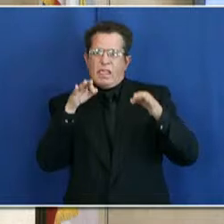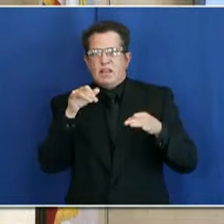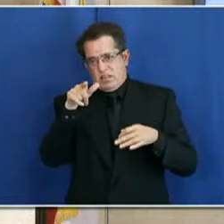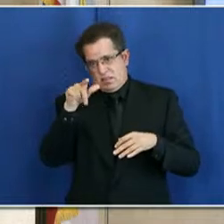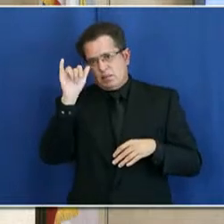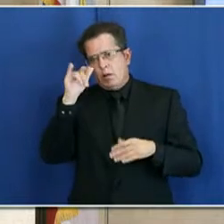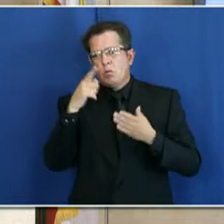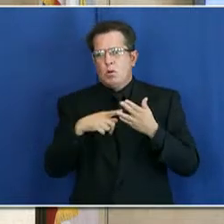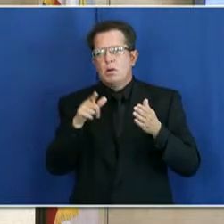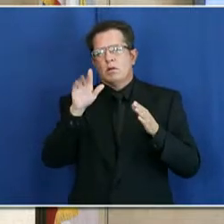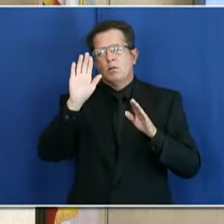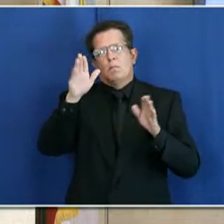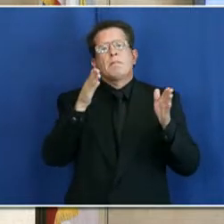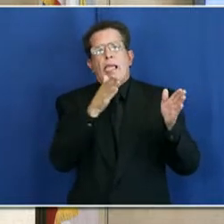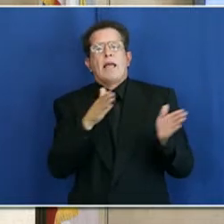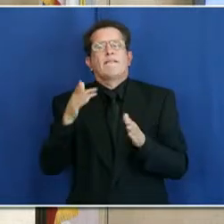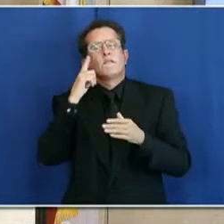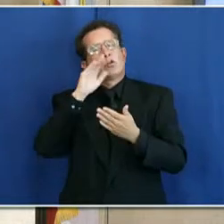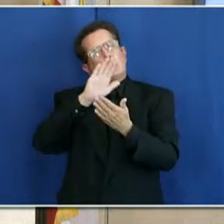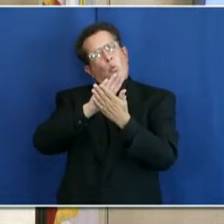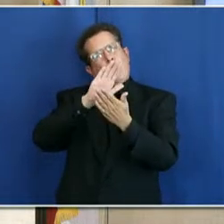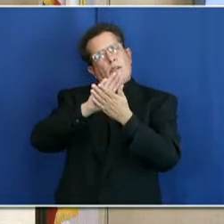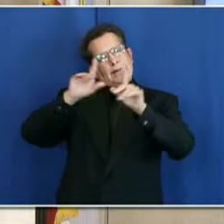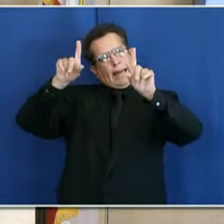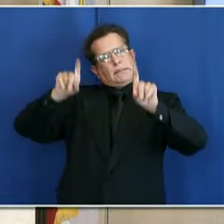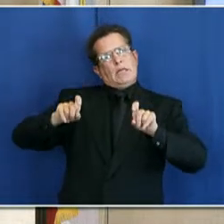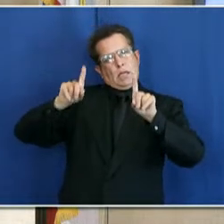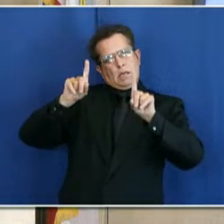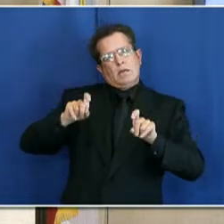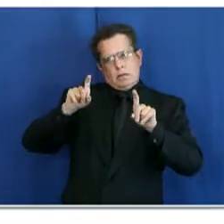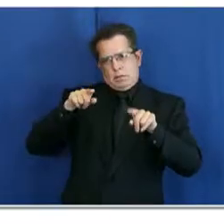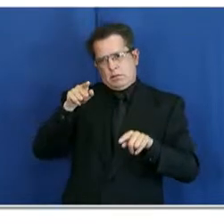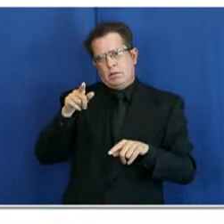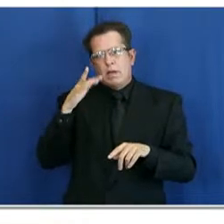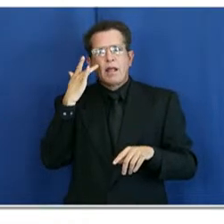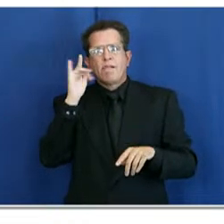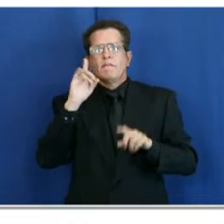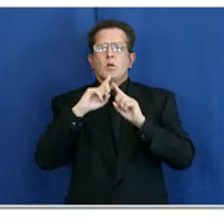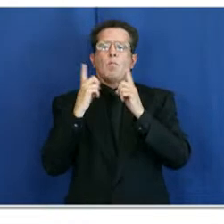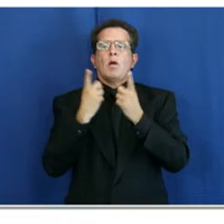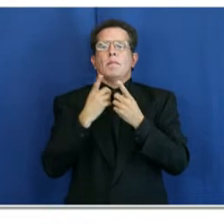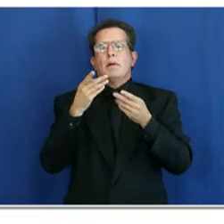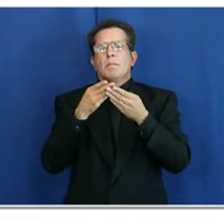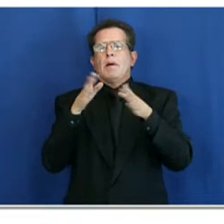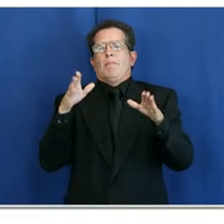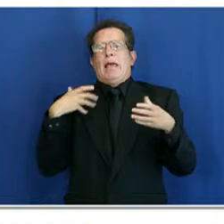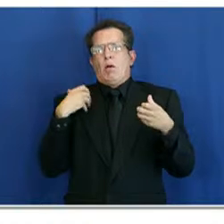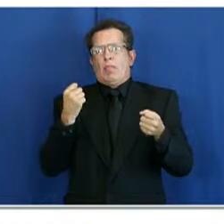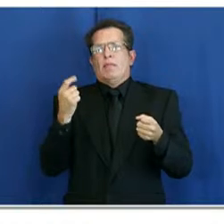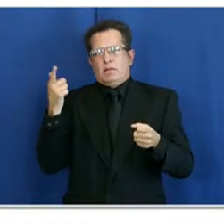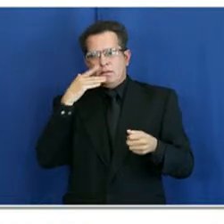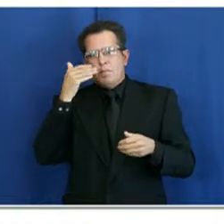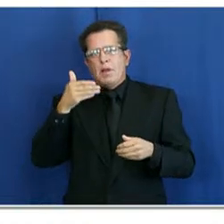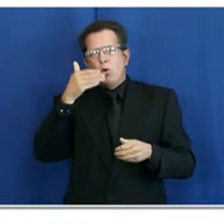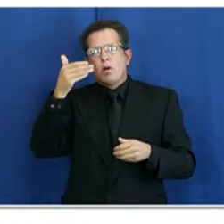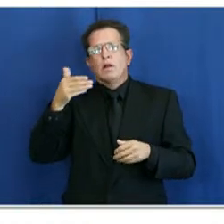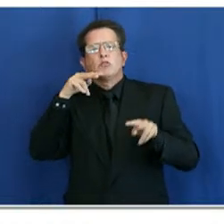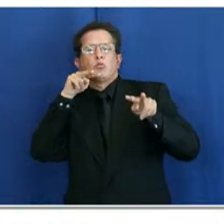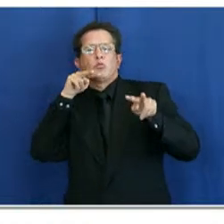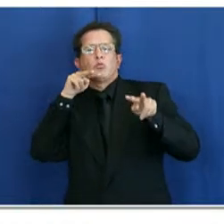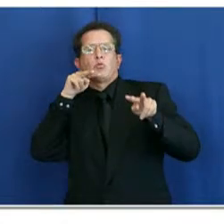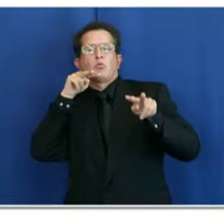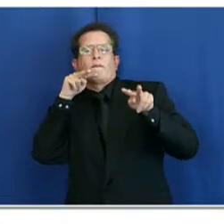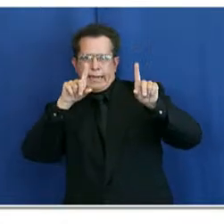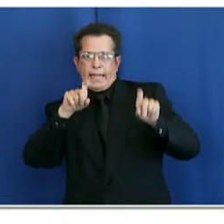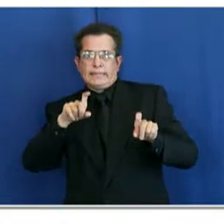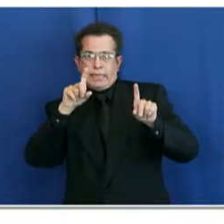pull up the first slide on school testing staff. There you see California Department of Public Health recommends periodic surveillance testing for any